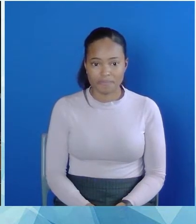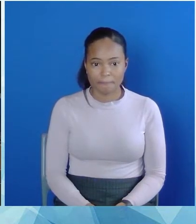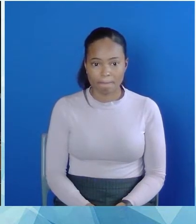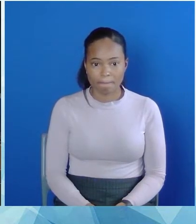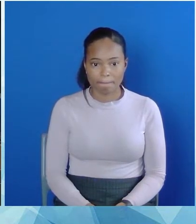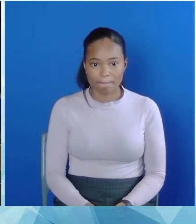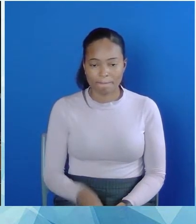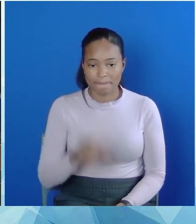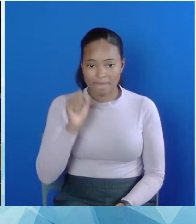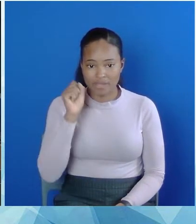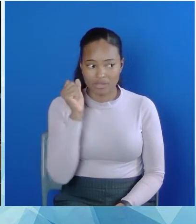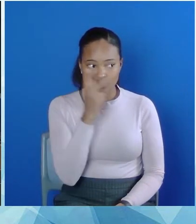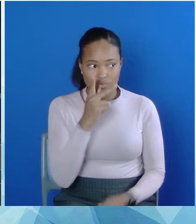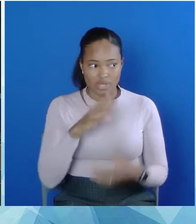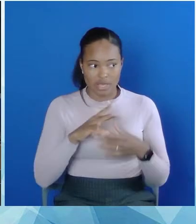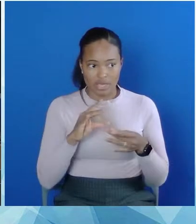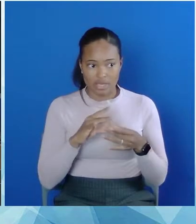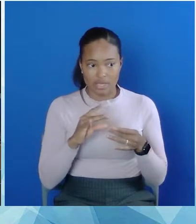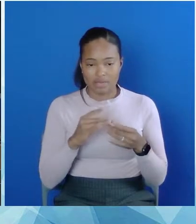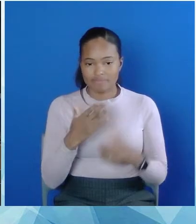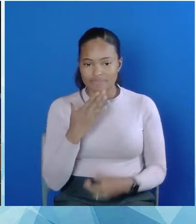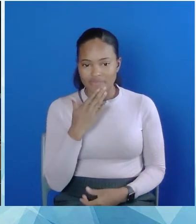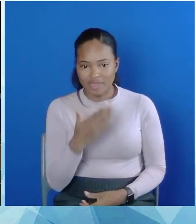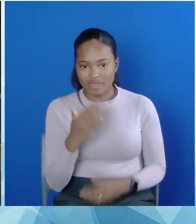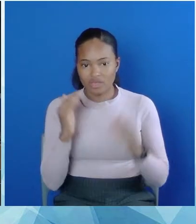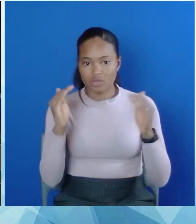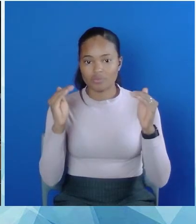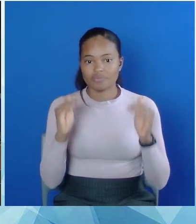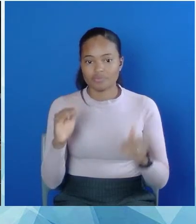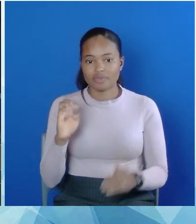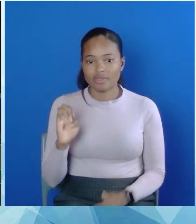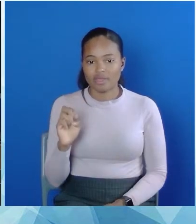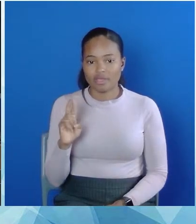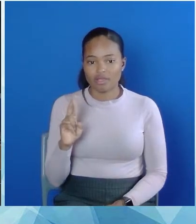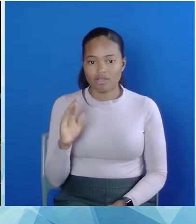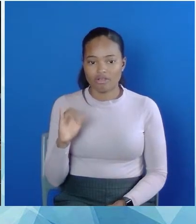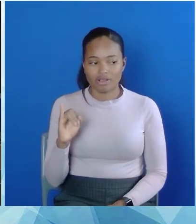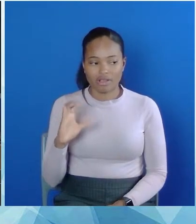Thank you. Next is Eric Cardenas,